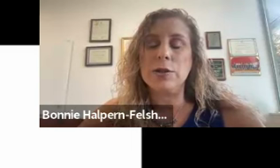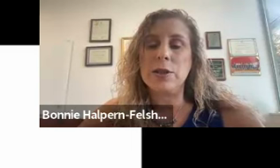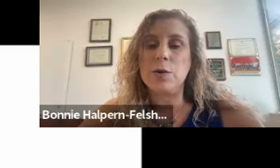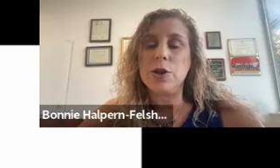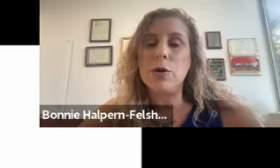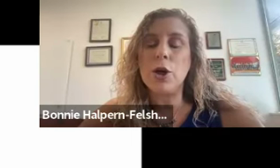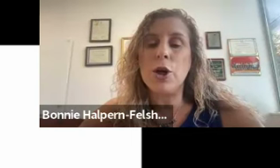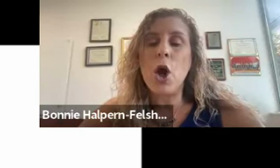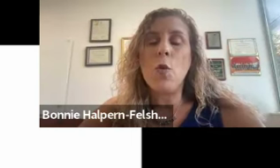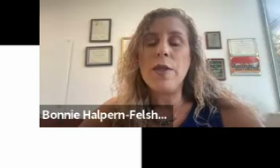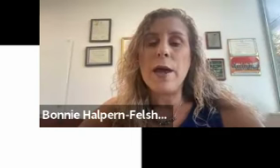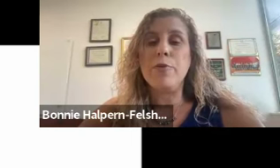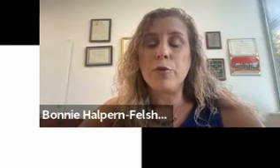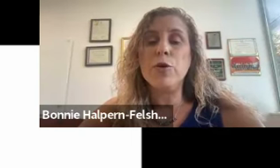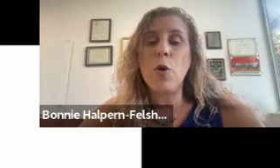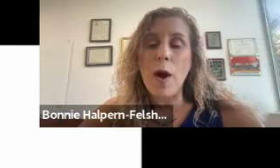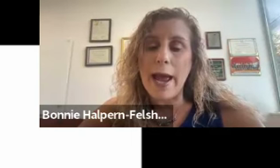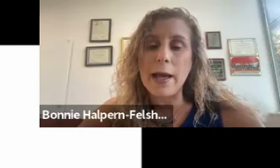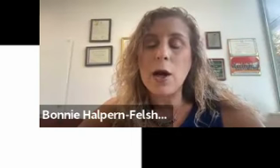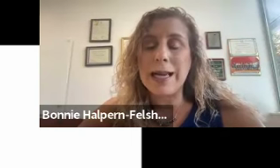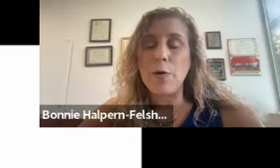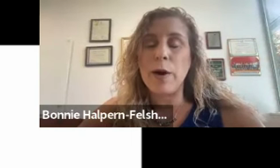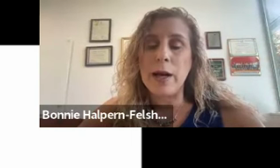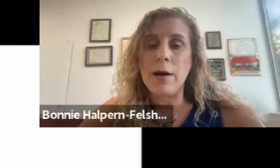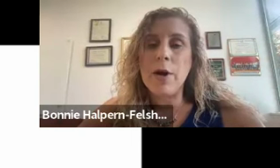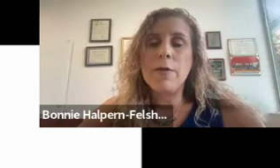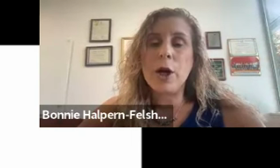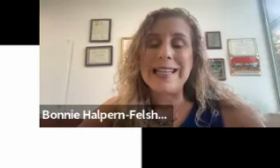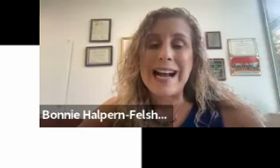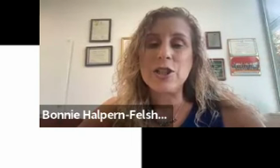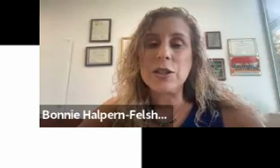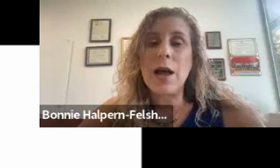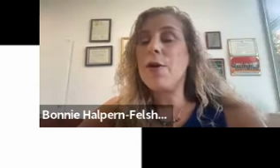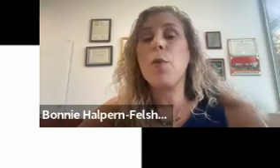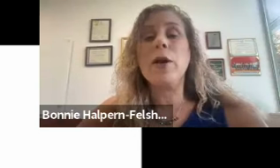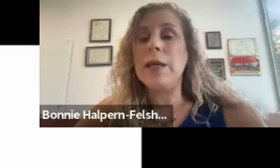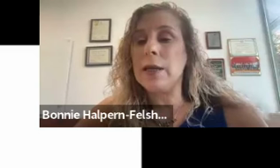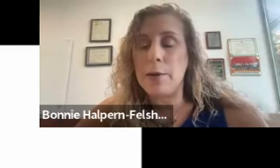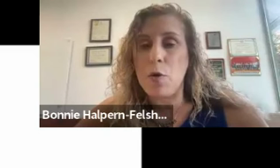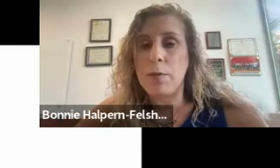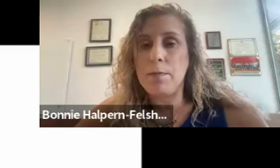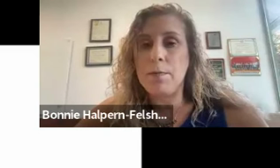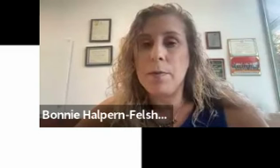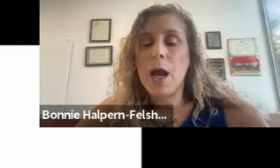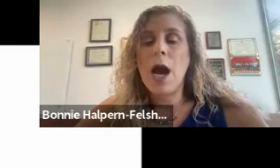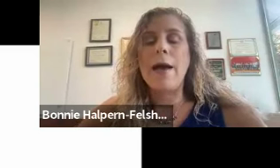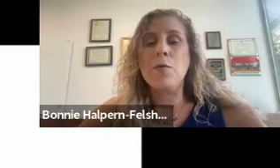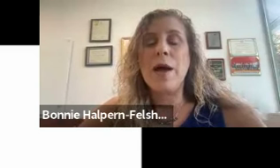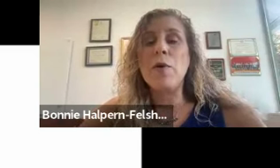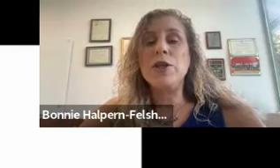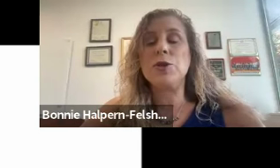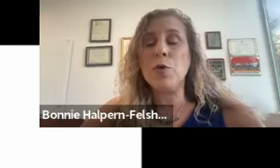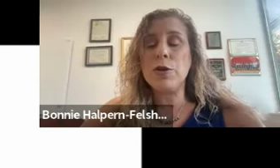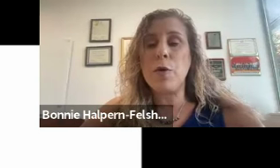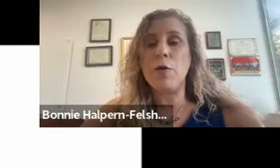young adults into adulthood, we then prune away, get rid of the connections that we don't need anymore. And